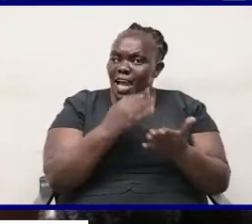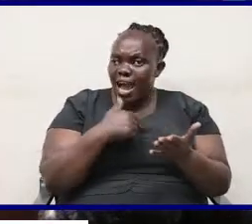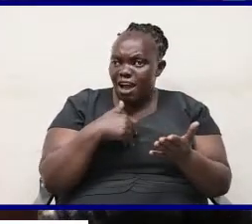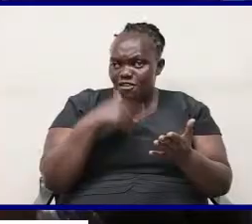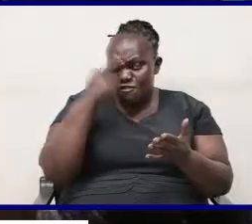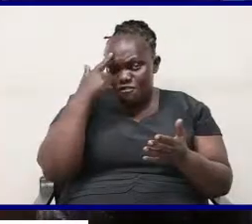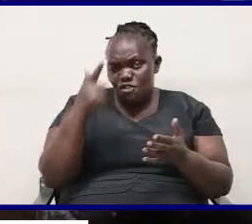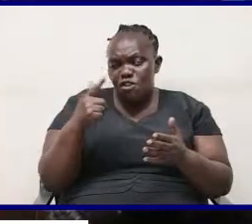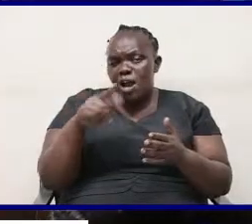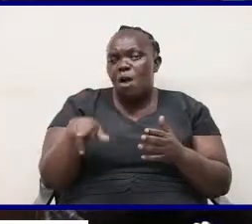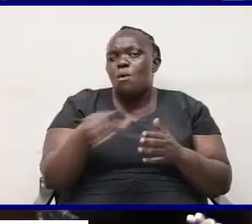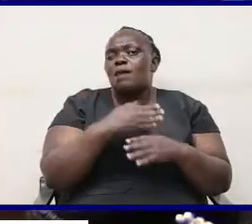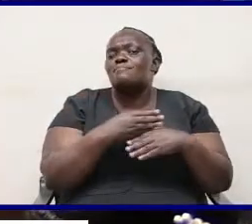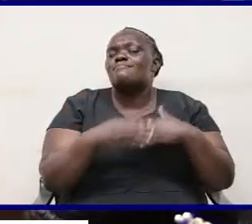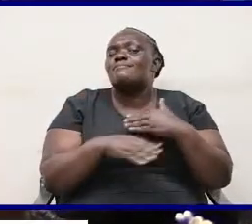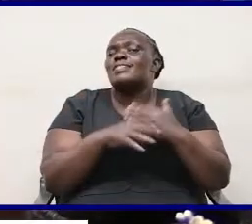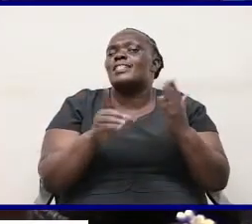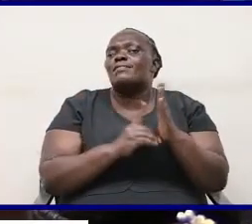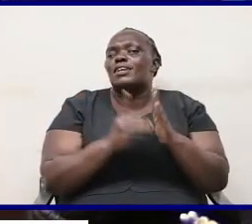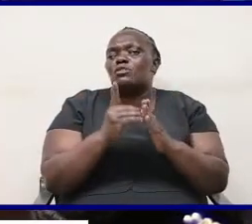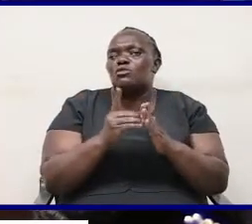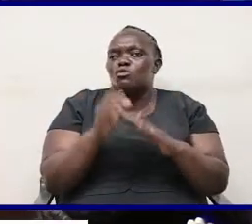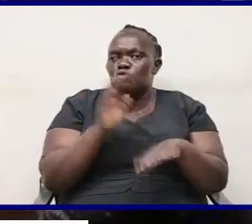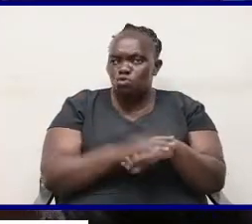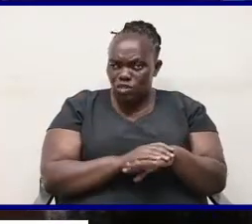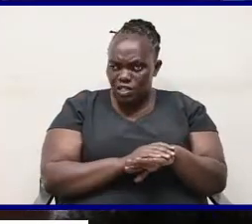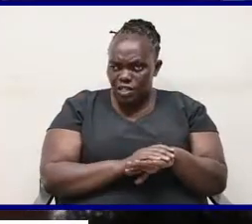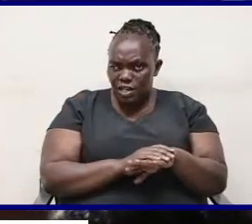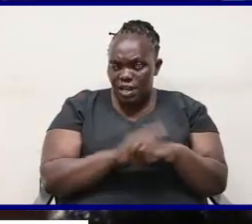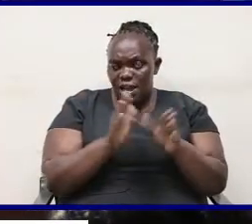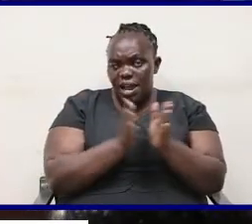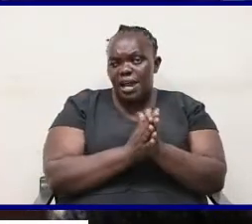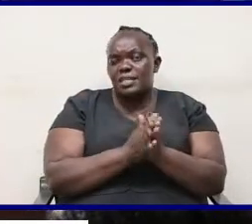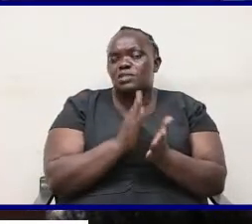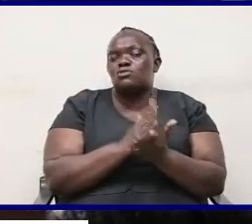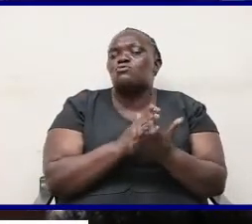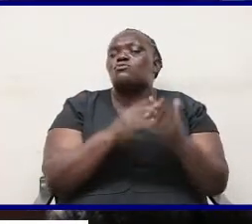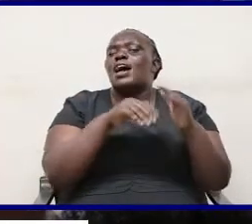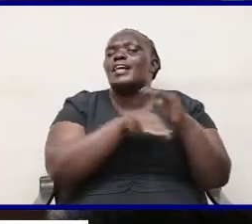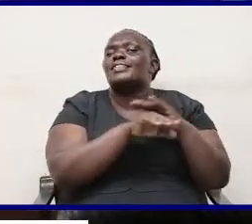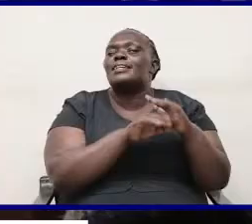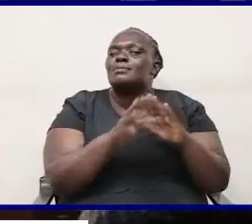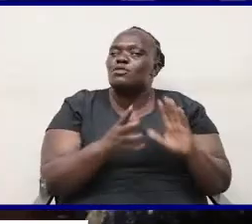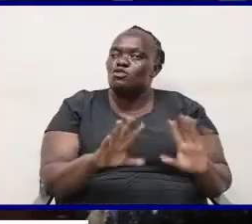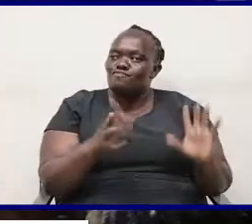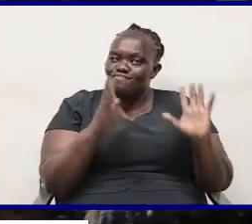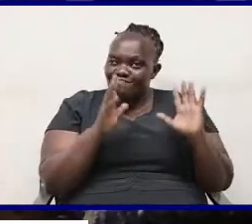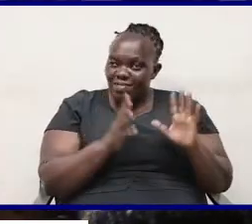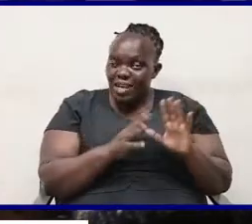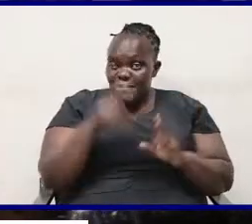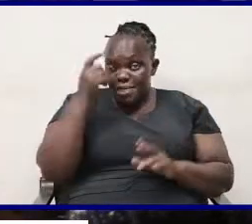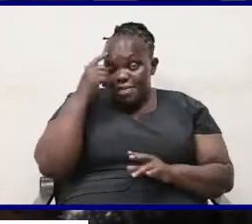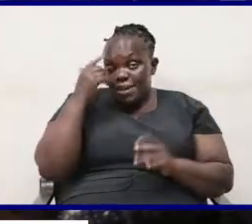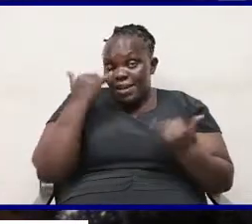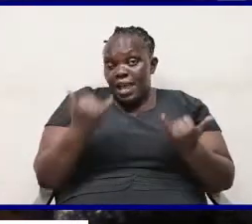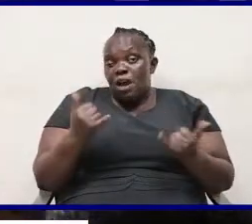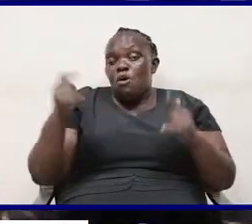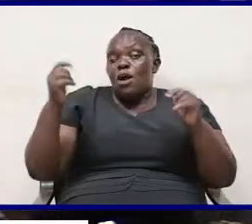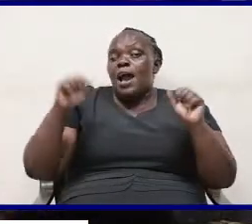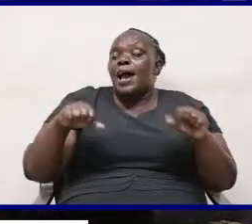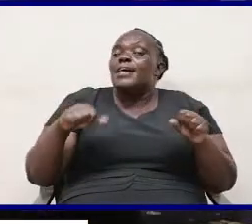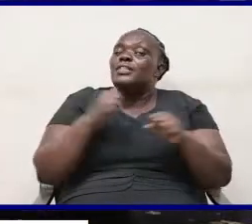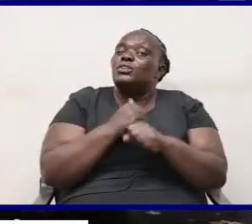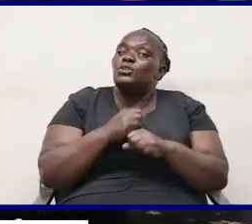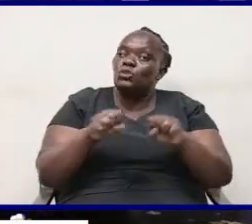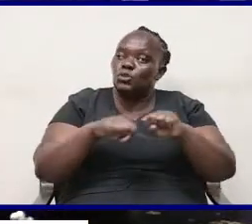for our infrastructure development is sustainable and is accessible. Makofi kabisa. I think now we can do